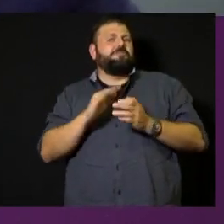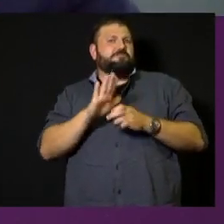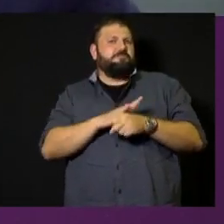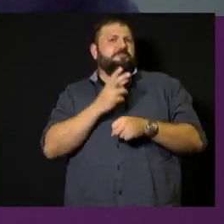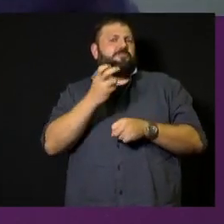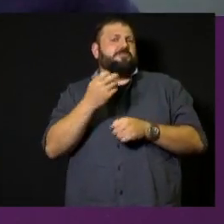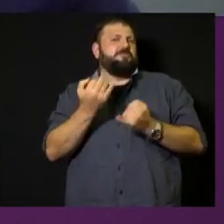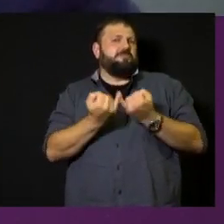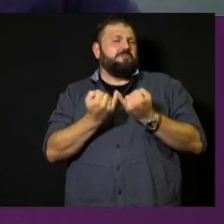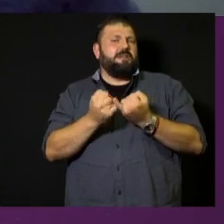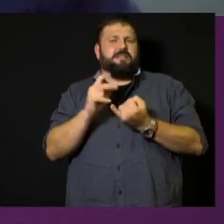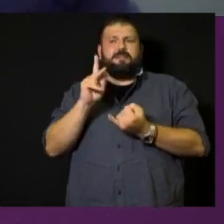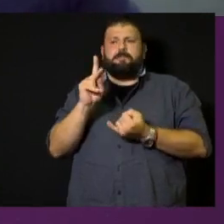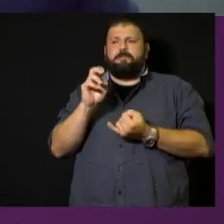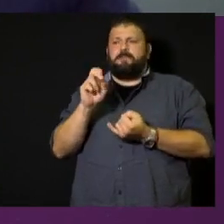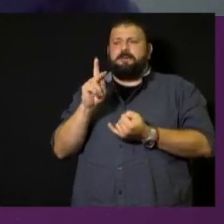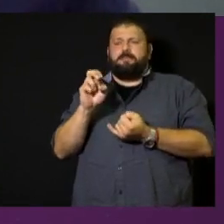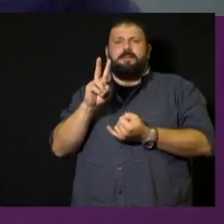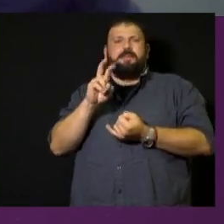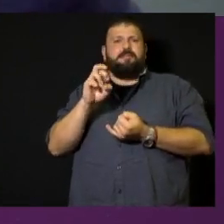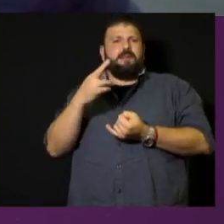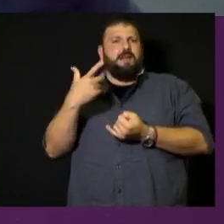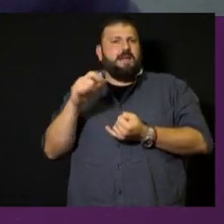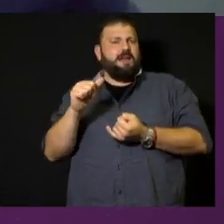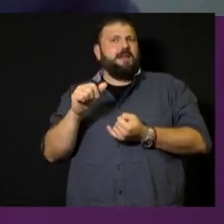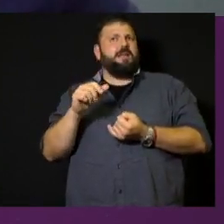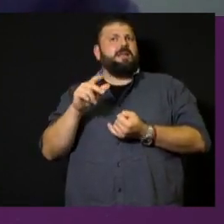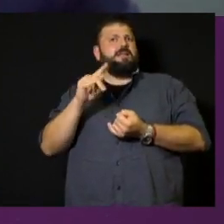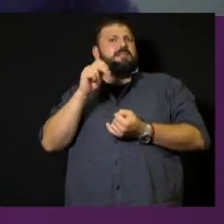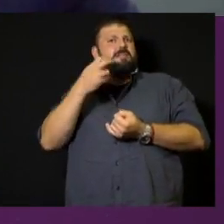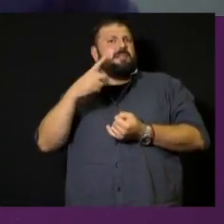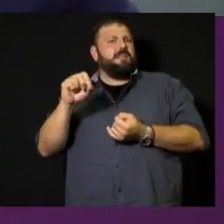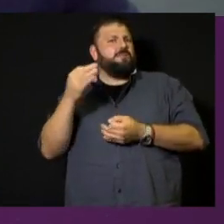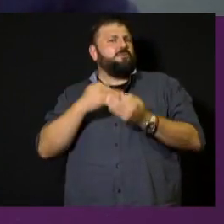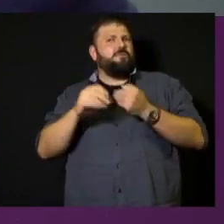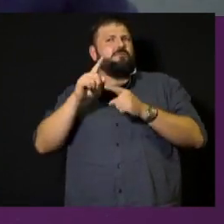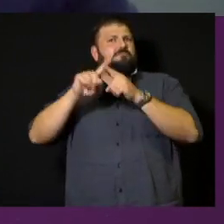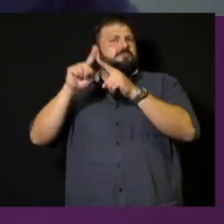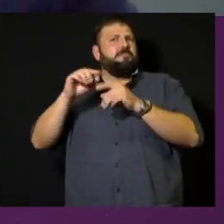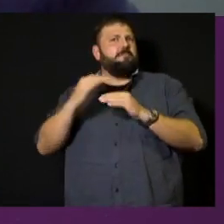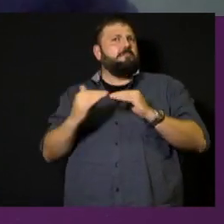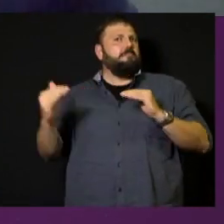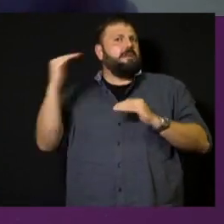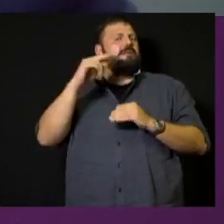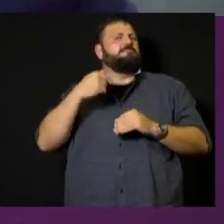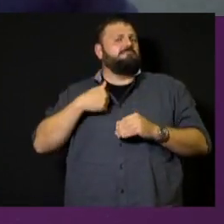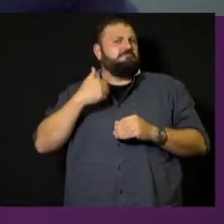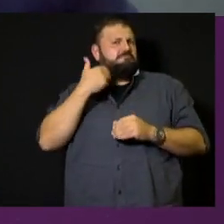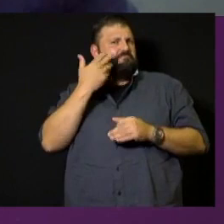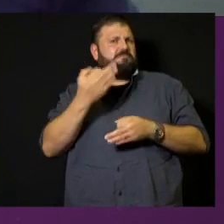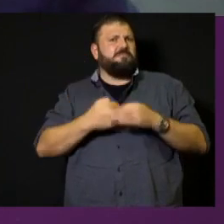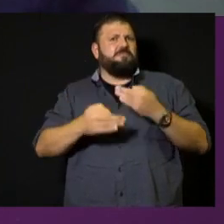Pepe Vergara, we are going to be the future Pepe Vergara and Caballero.